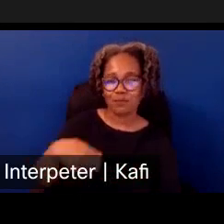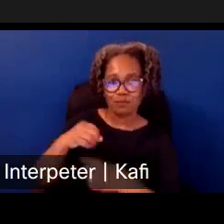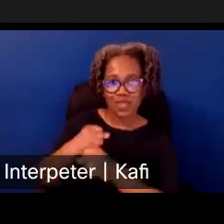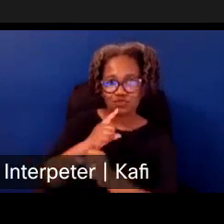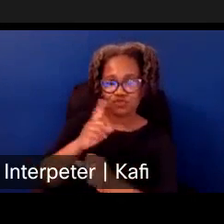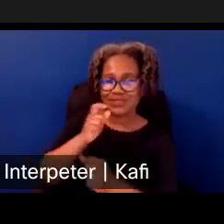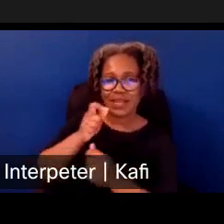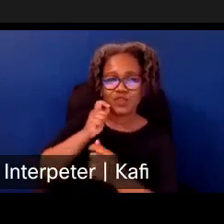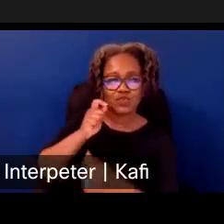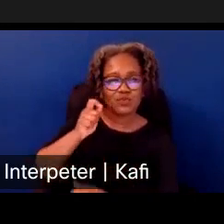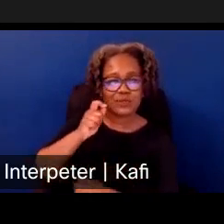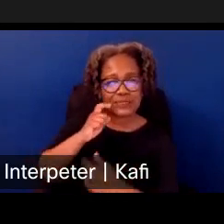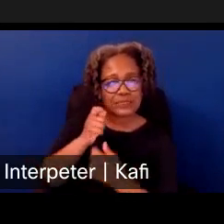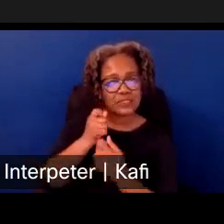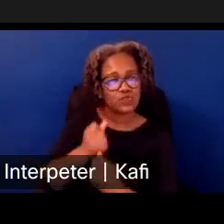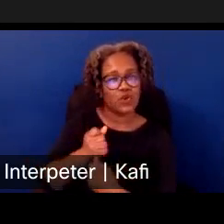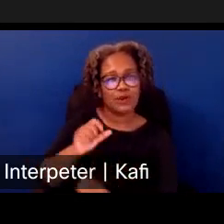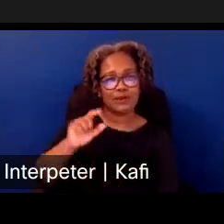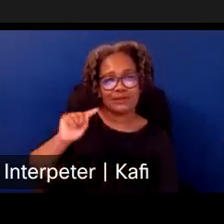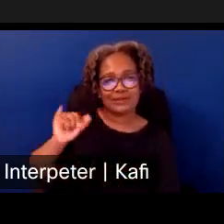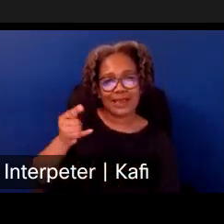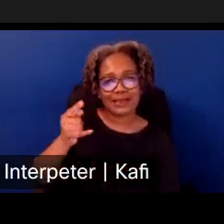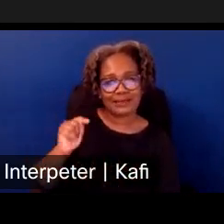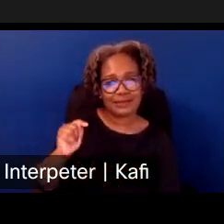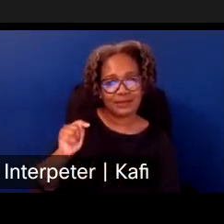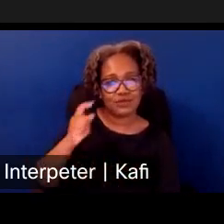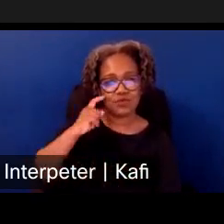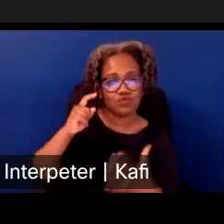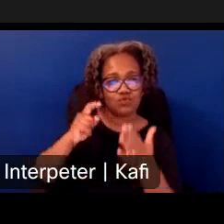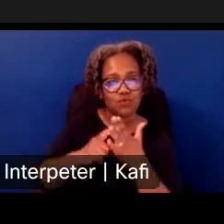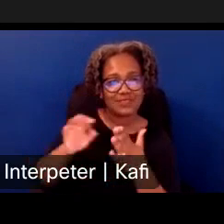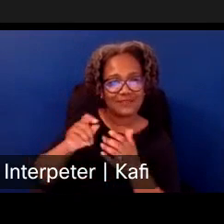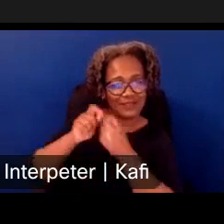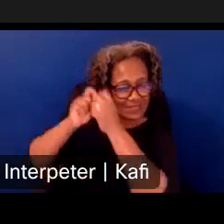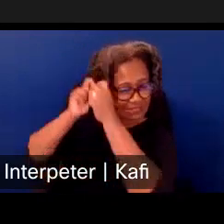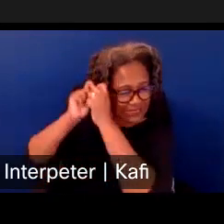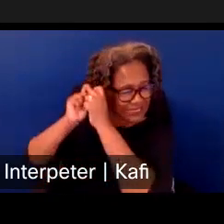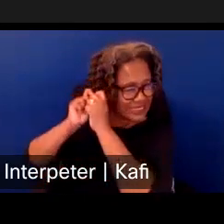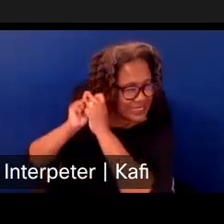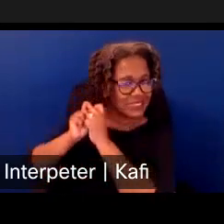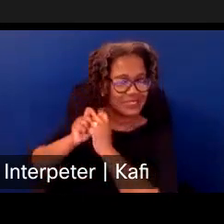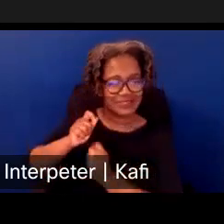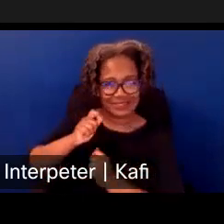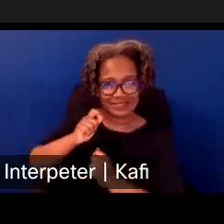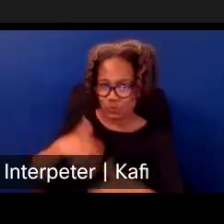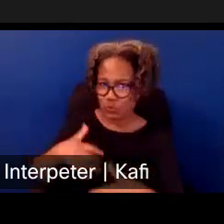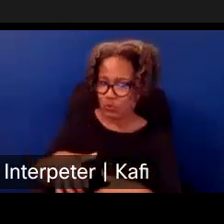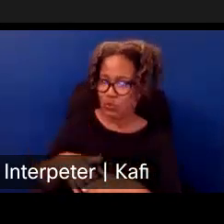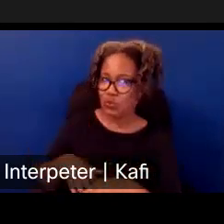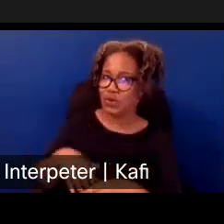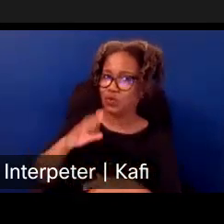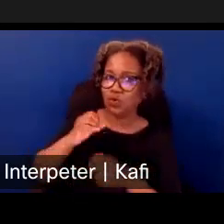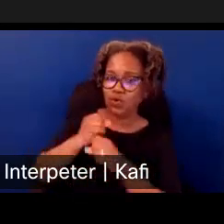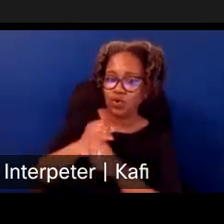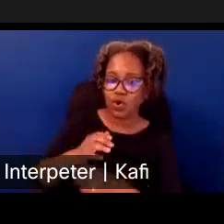to cause blisters or bumps or rashes. And people just dismiss that. Well,